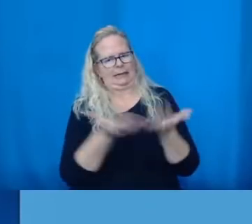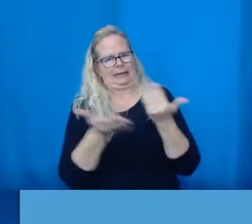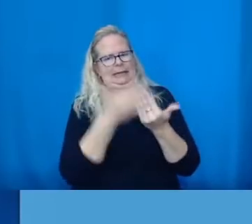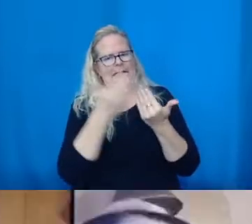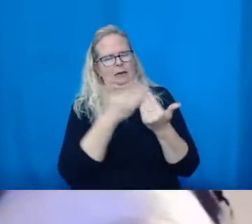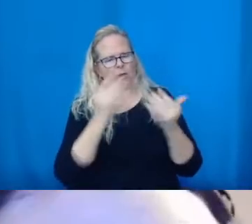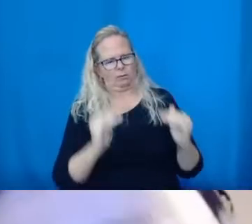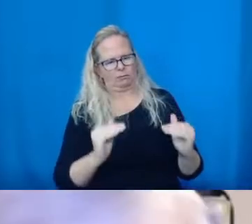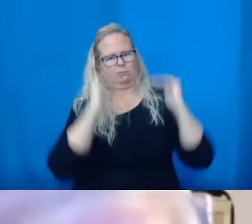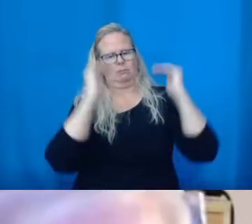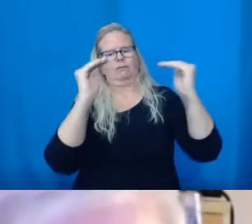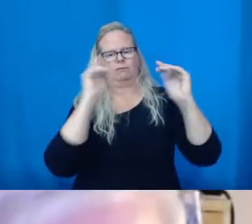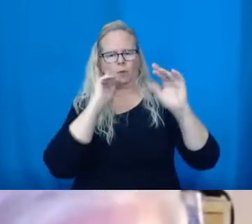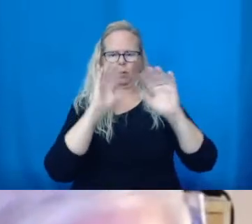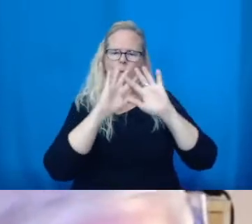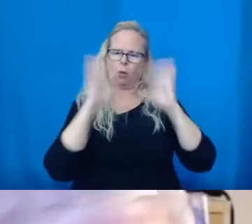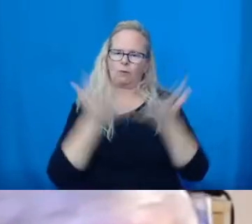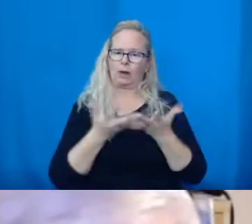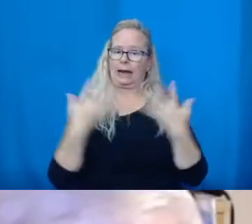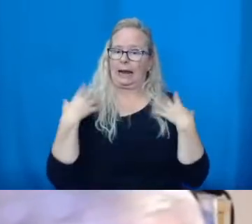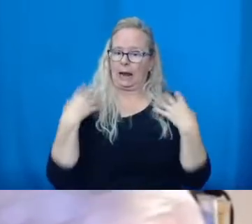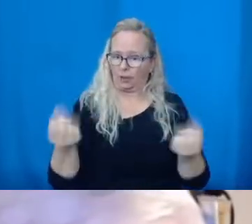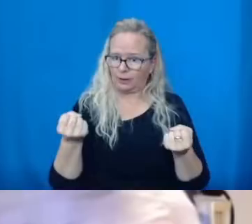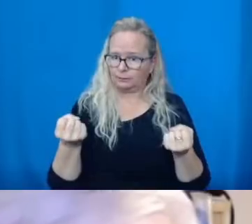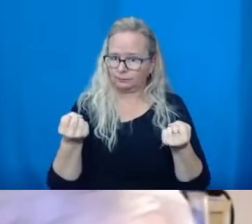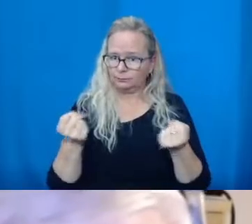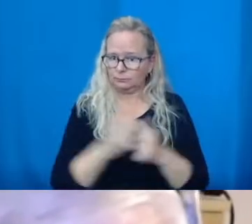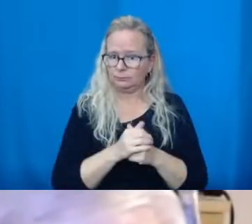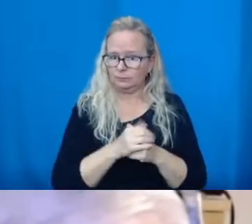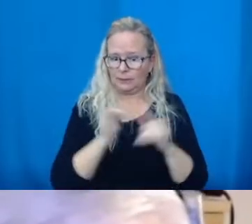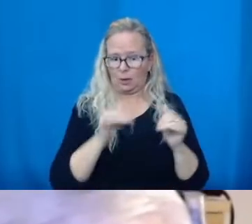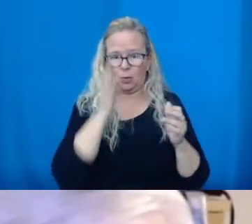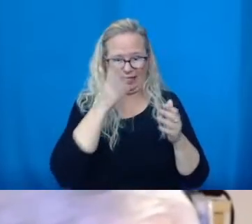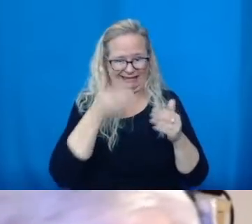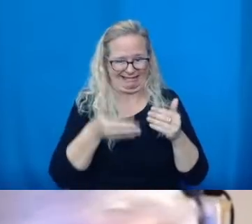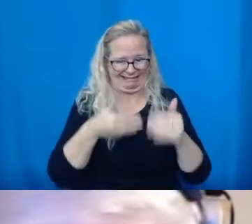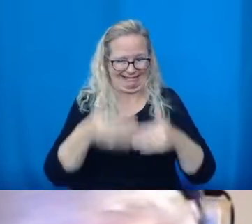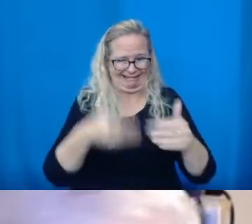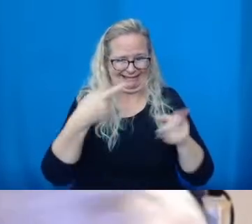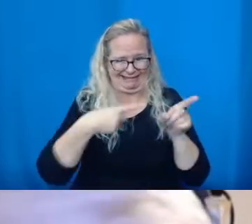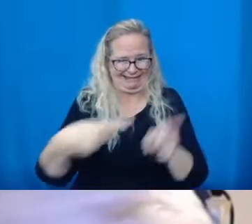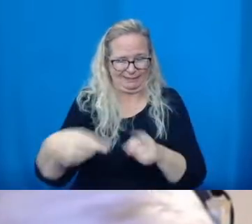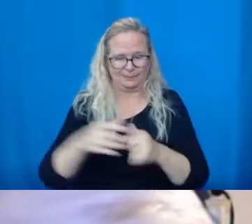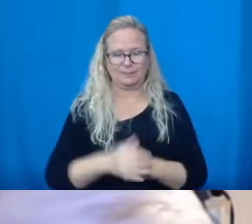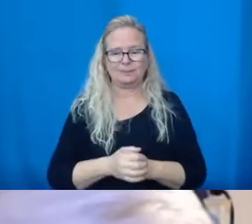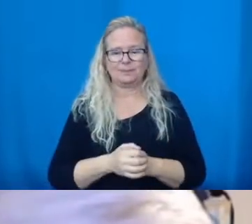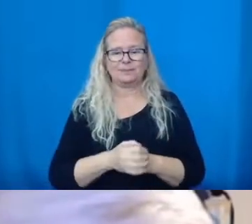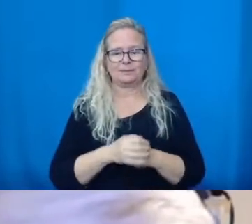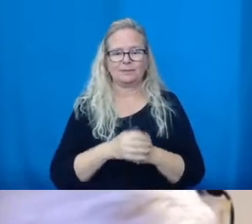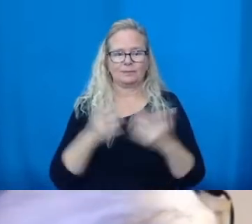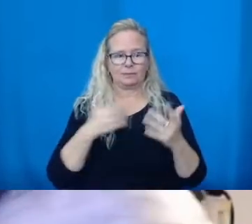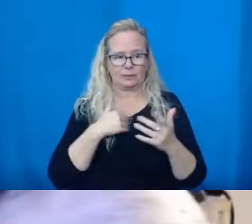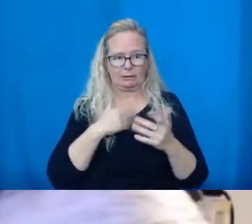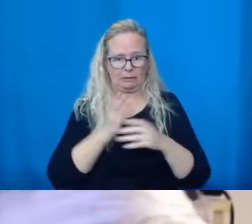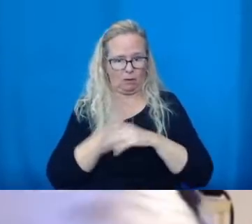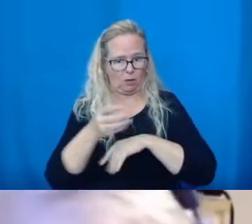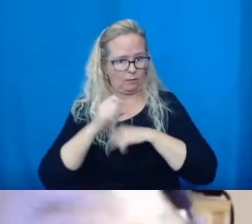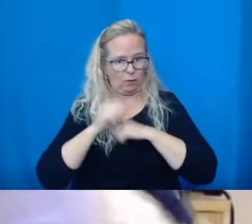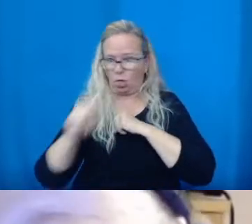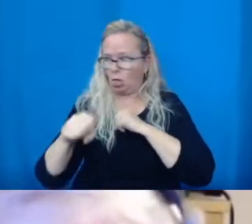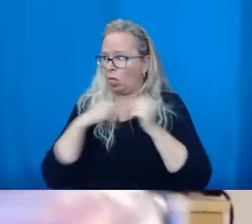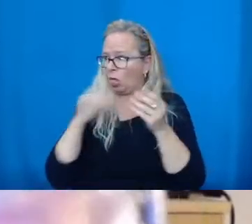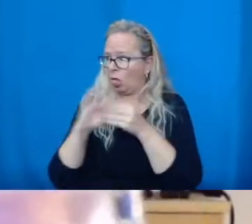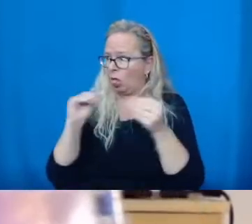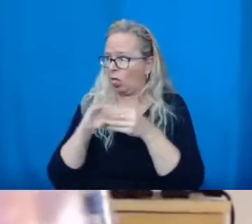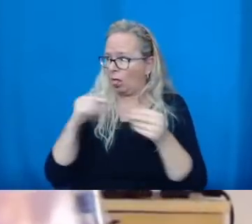next. So I see Michelle. Are we over time? No, we're good. Oh, no. You sounded like you were wrapping up. No, I have some